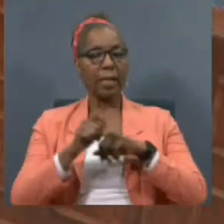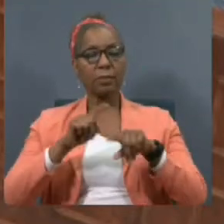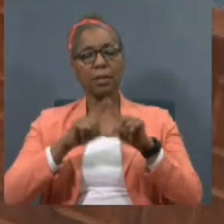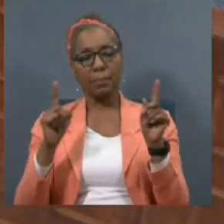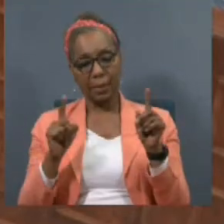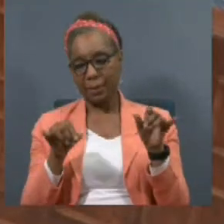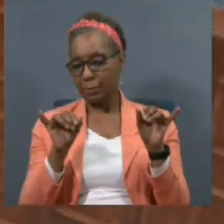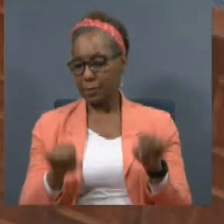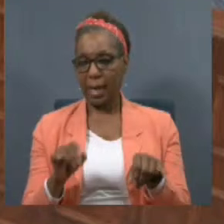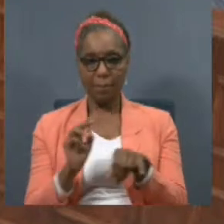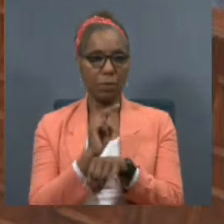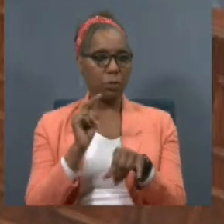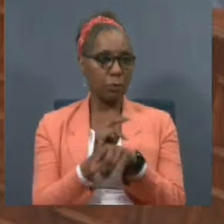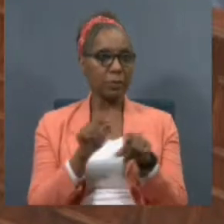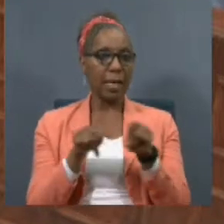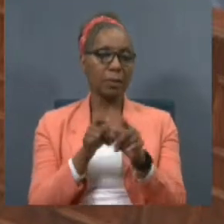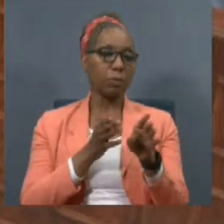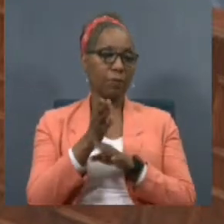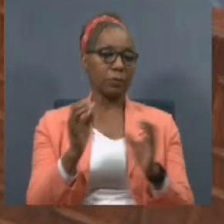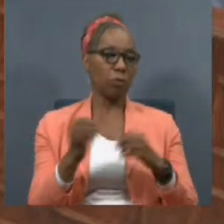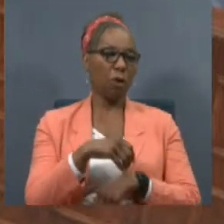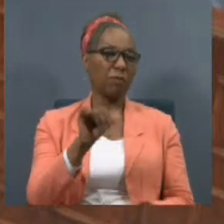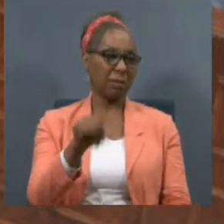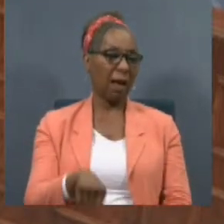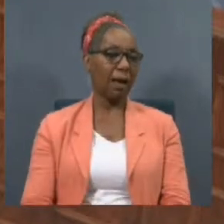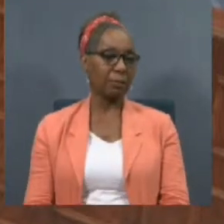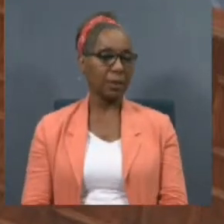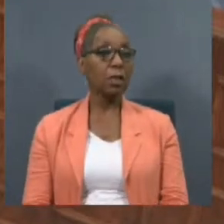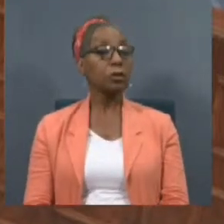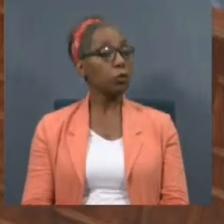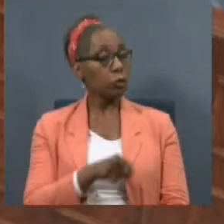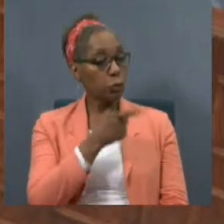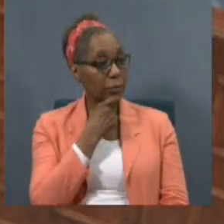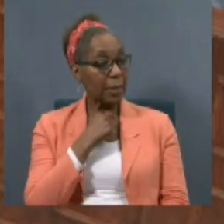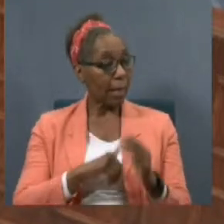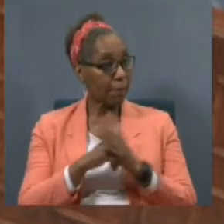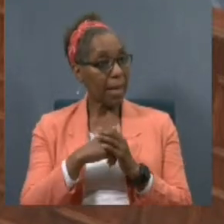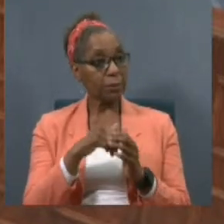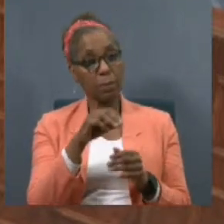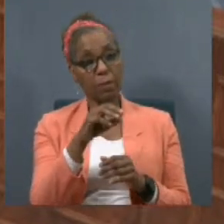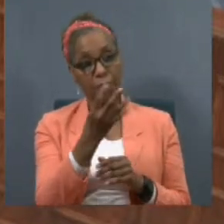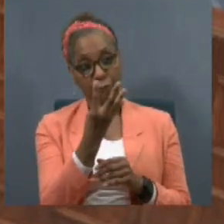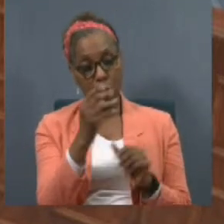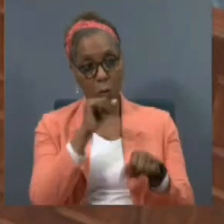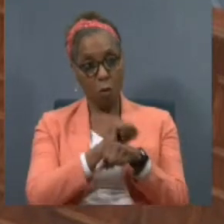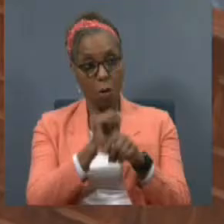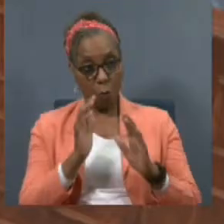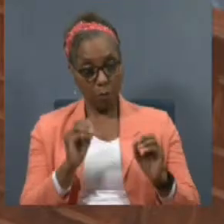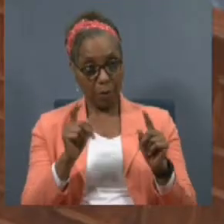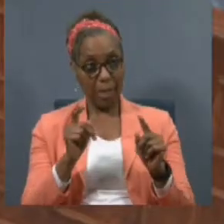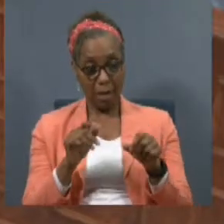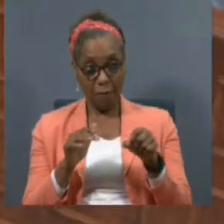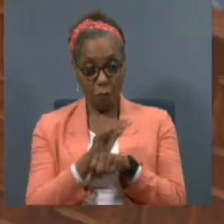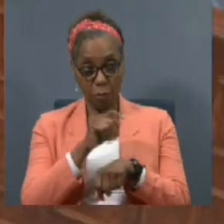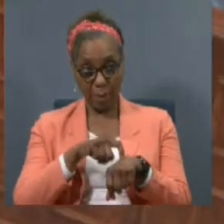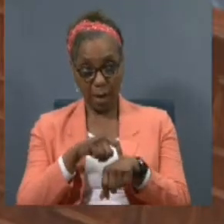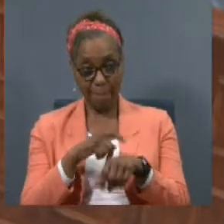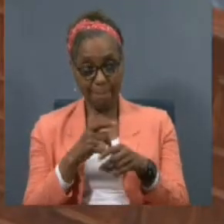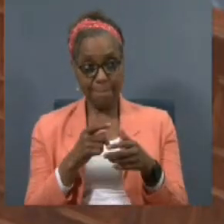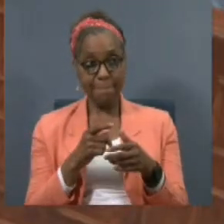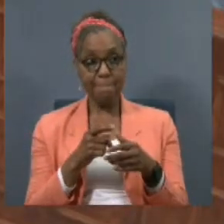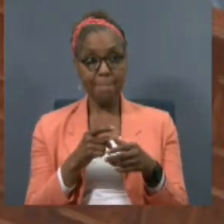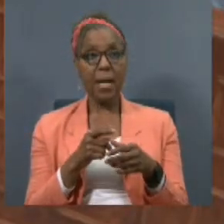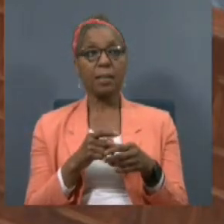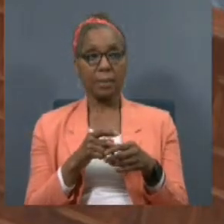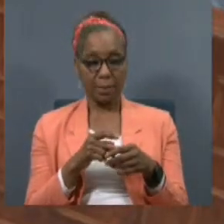same use. It'll stay as professional office. Thank you. So you said there's a max of 4 employees, I guess, full-time? that would be At on it? one